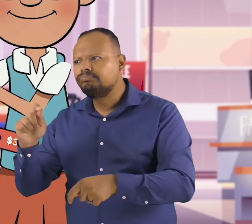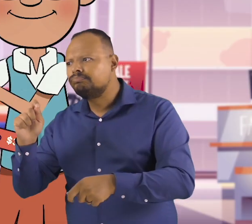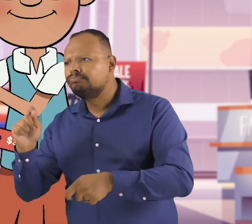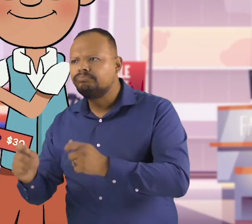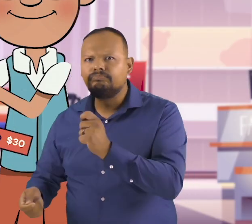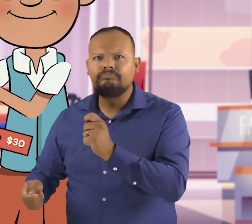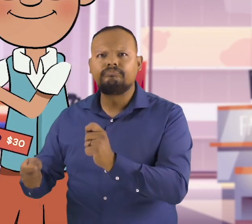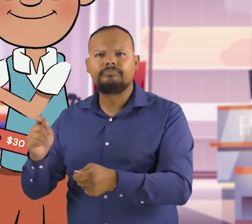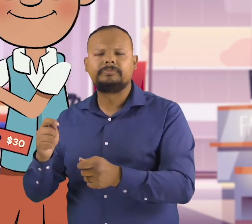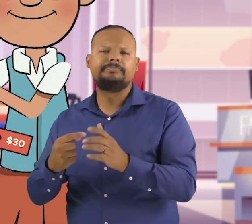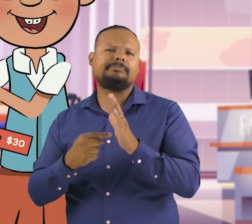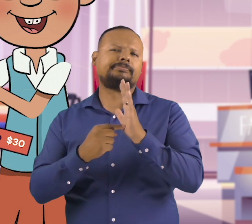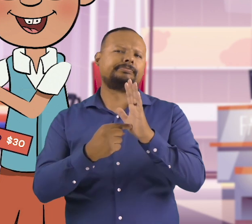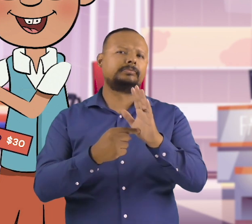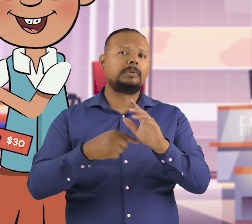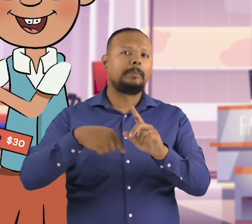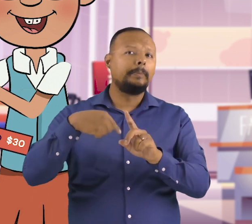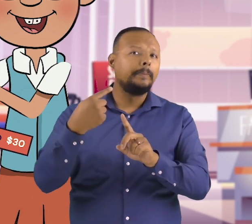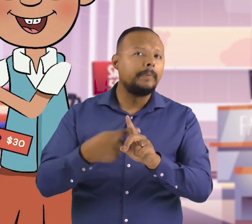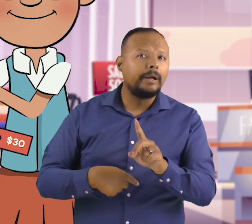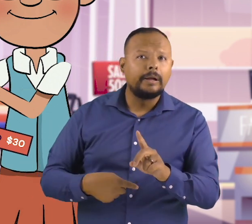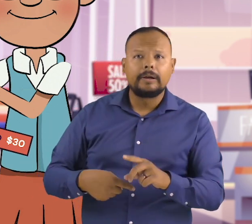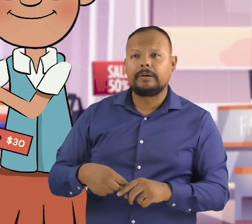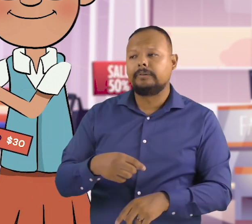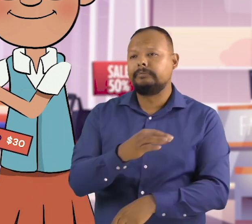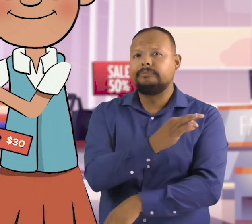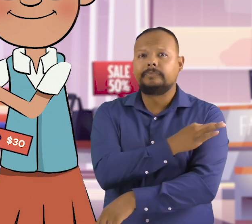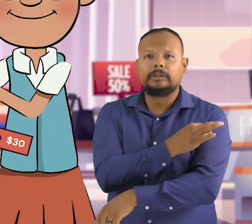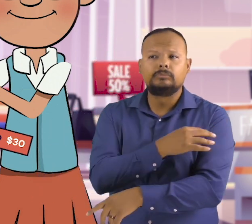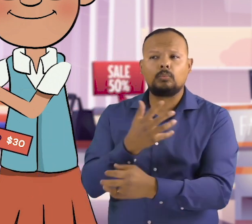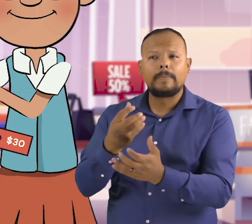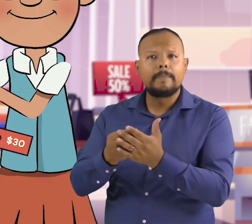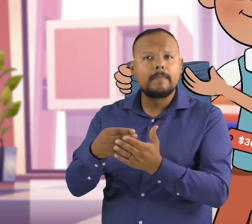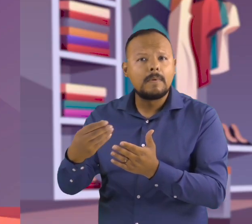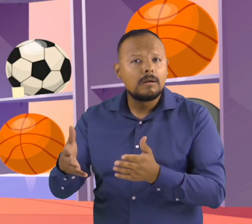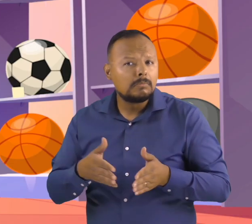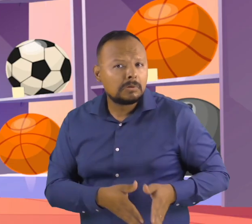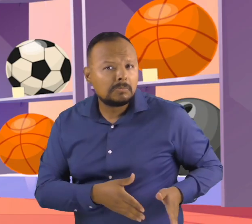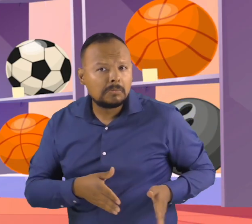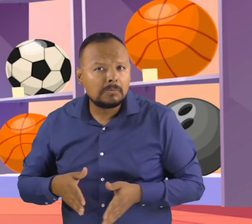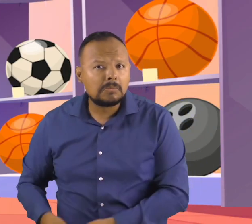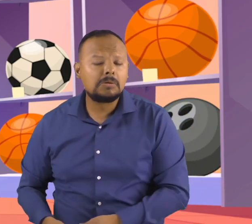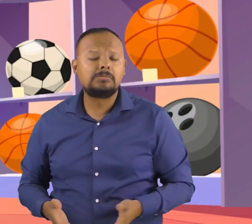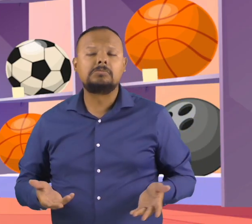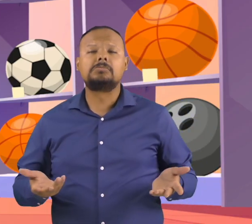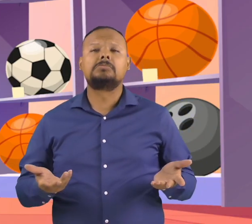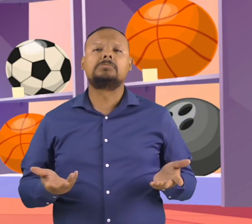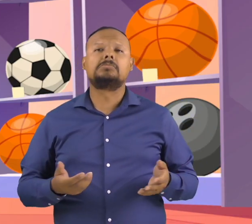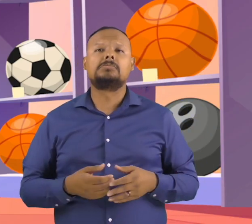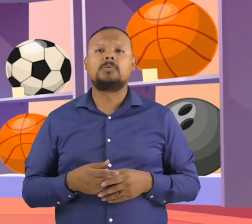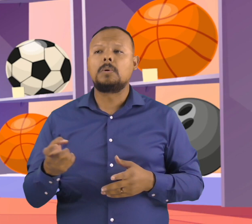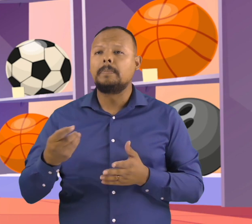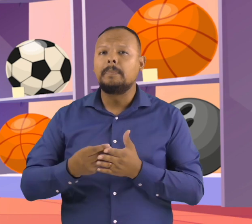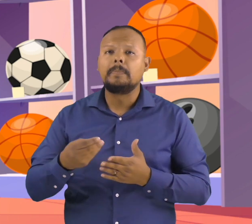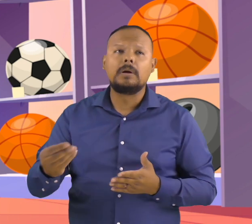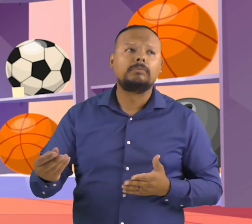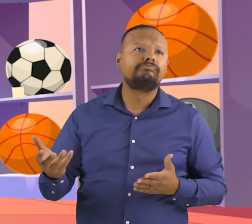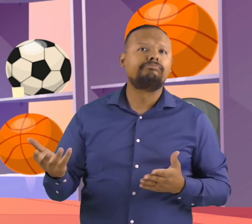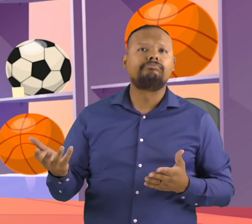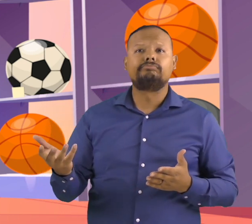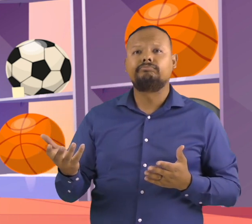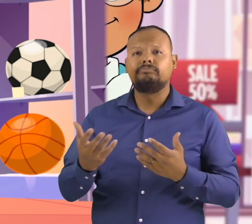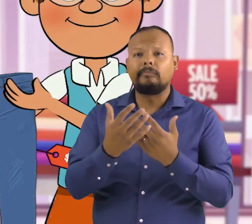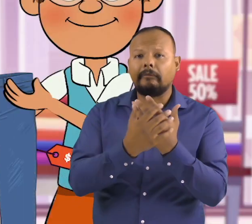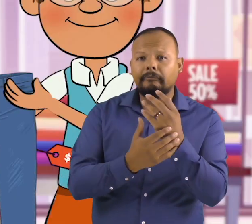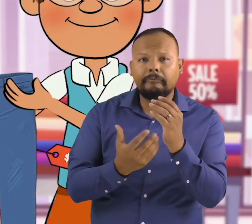For instance, one month, Frankie wants to buy a pair of pants. And the next, she wants to buy a baseball